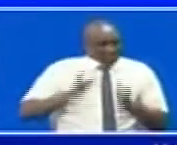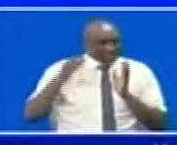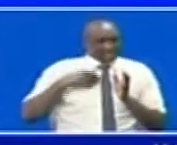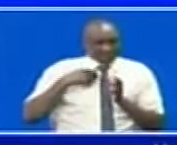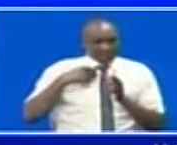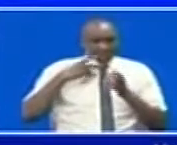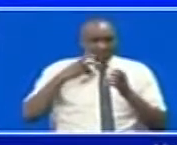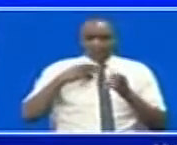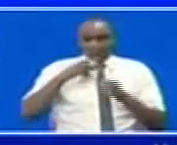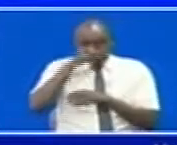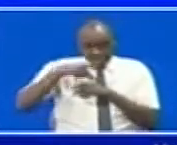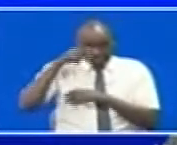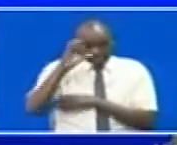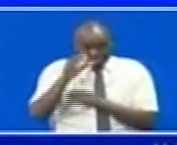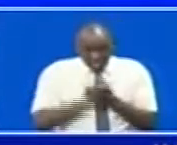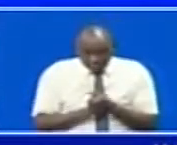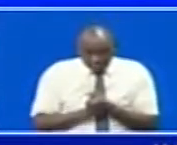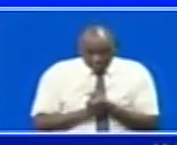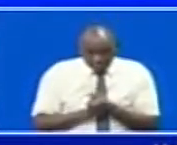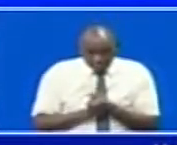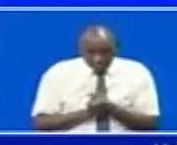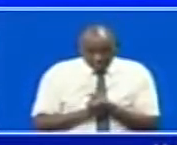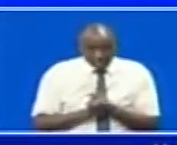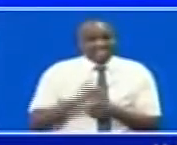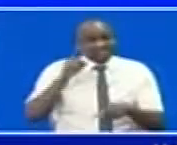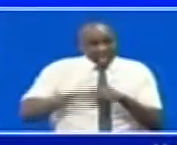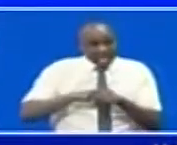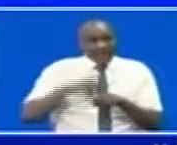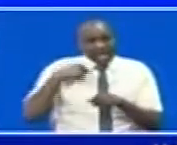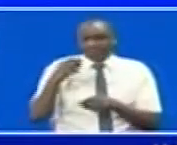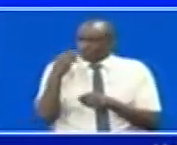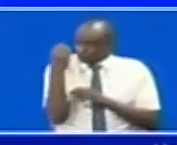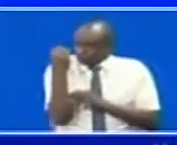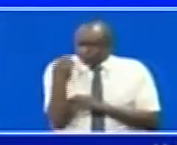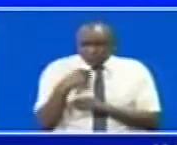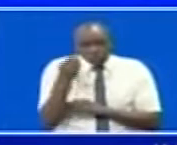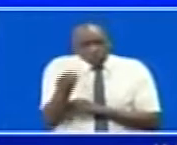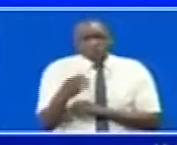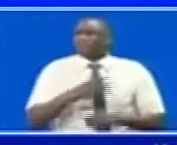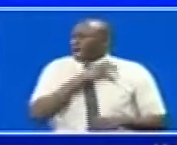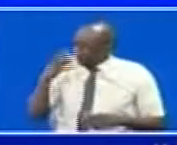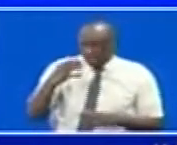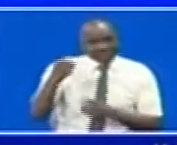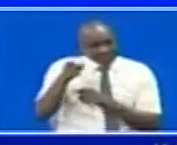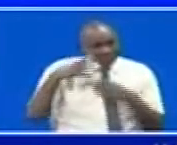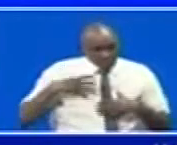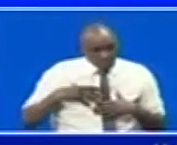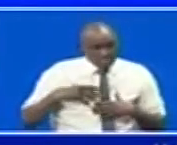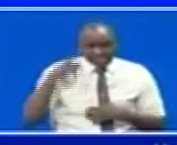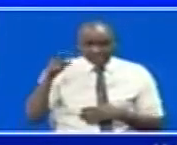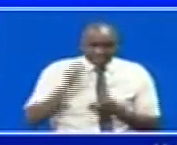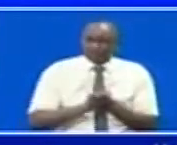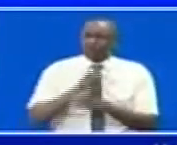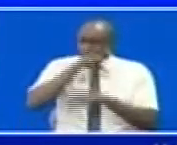monster known as the provincial administration, when some eight very demigods loomed large